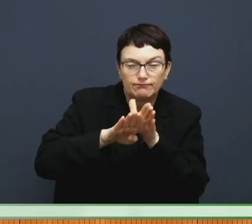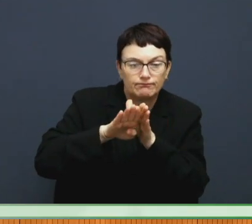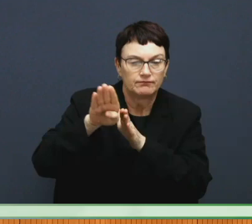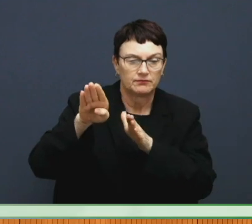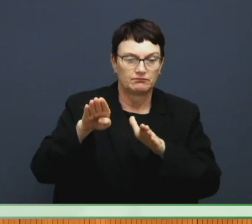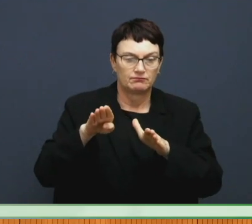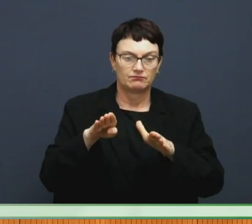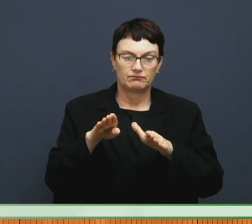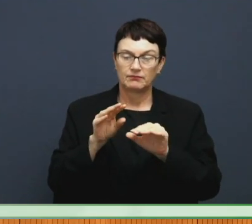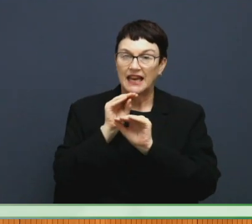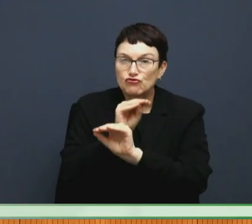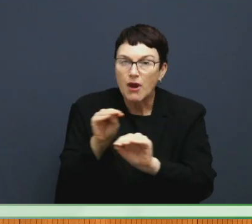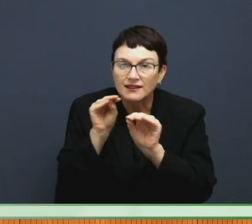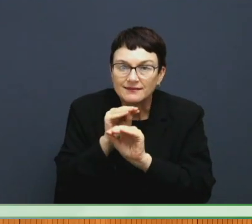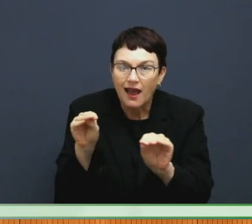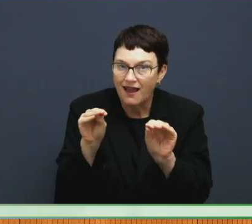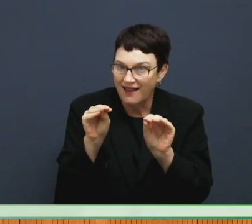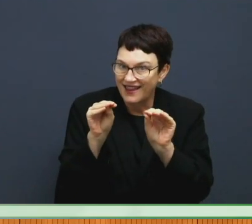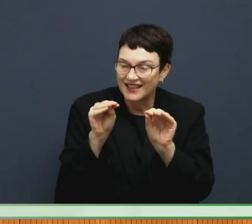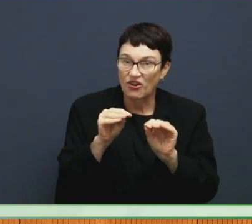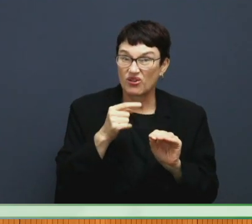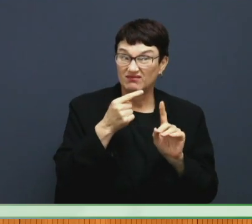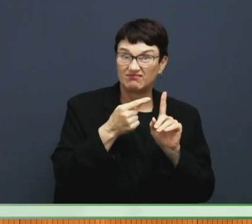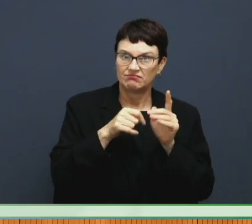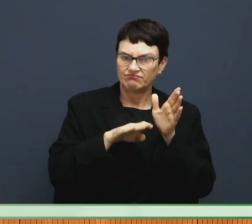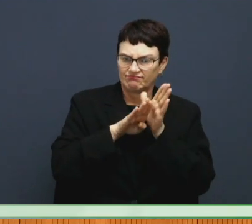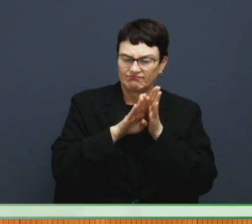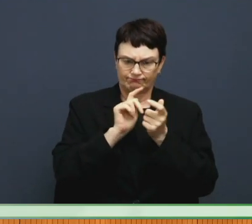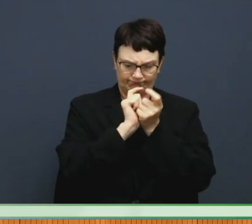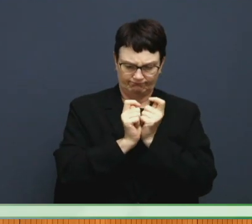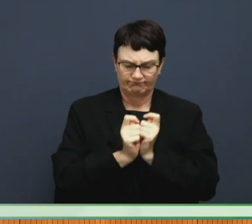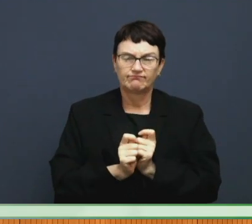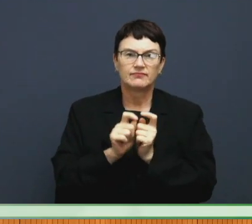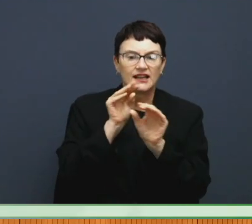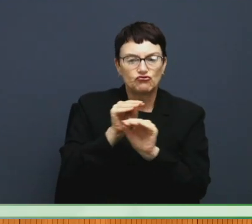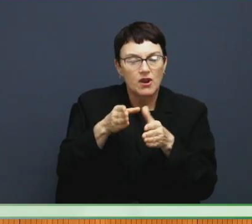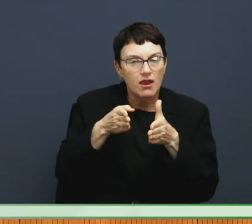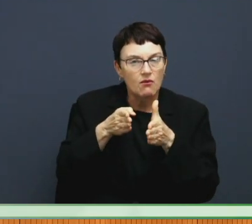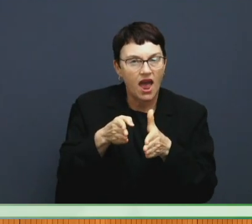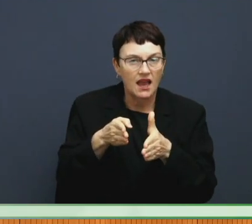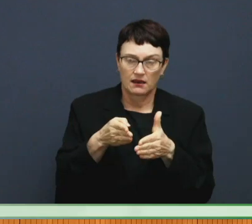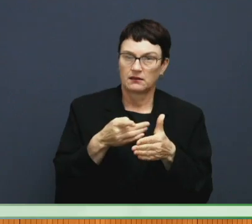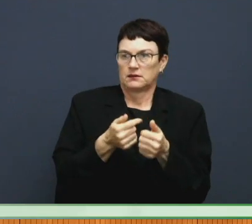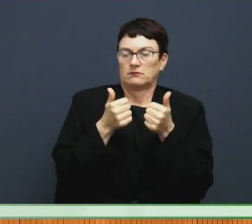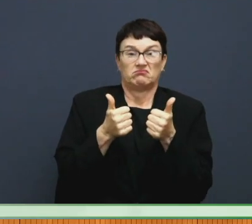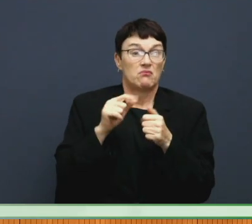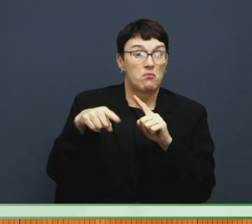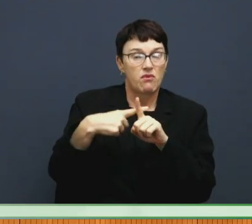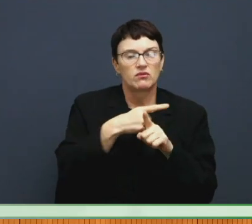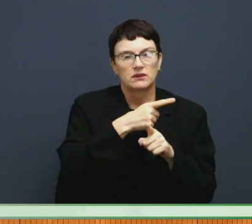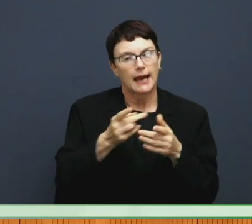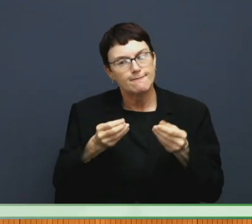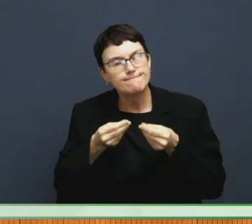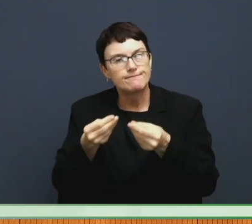technologies into teaching resources, and formed a sustainable mentor apprenticeship development model.